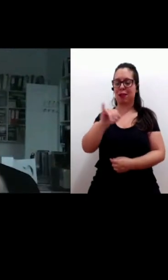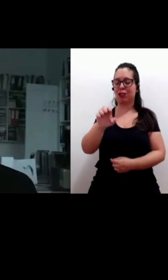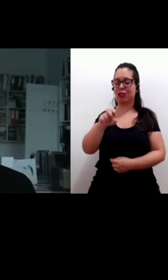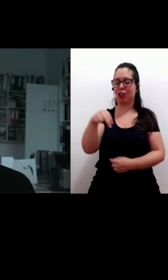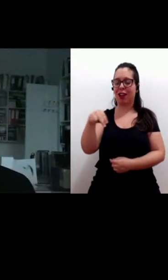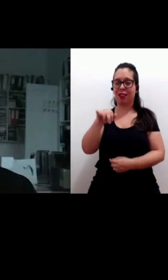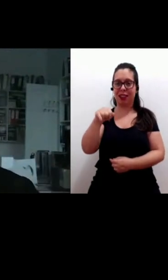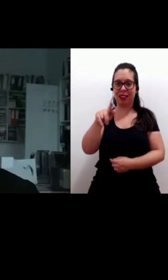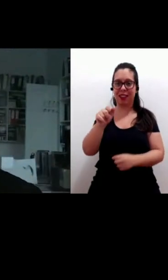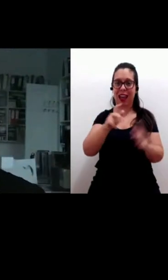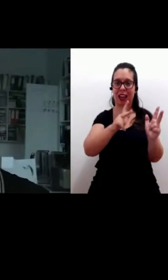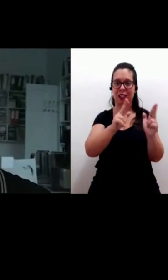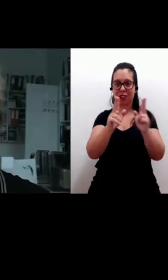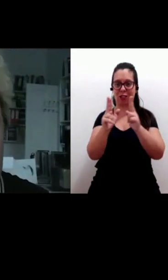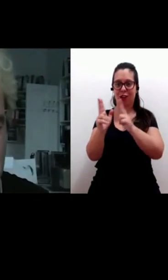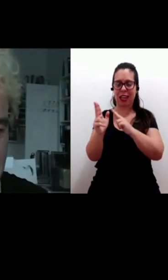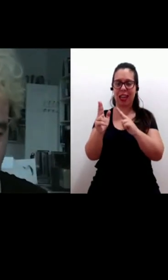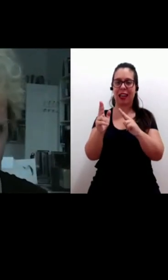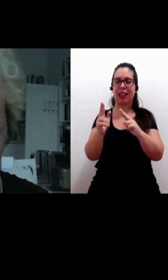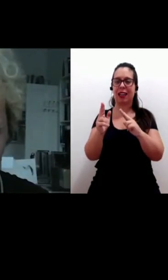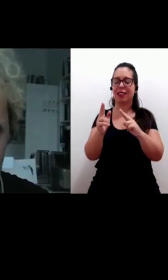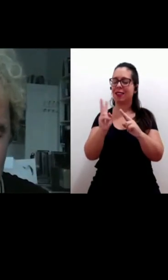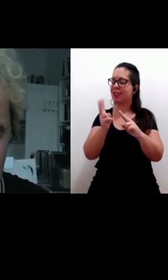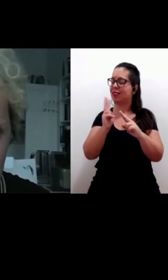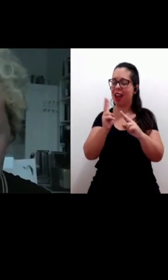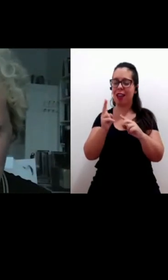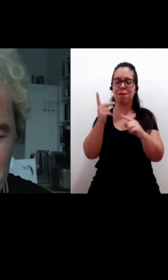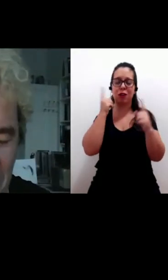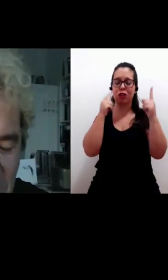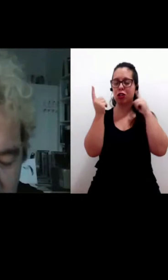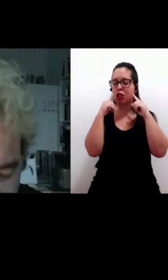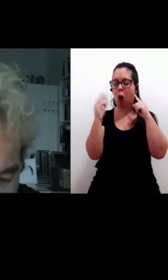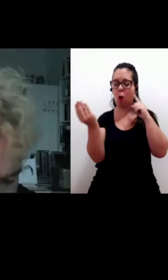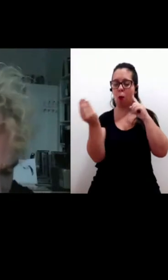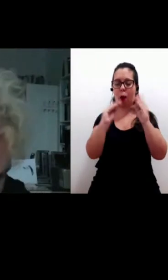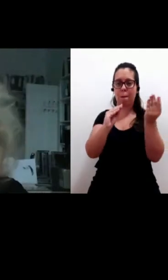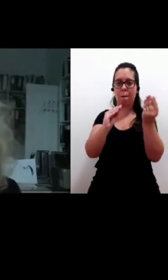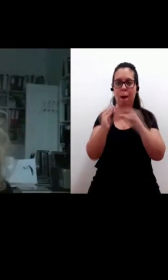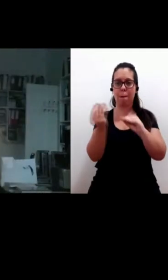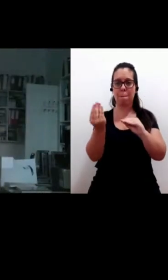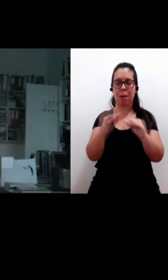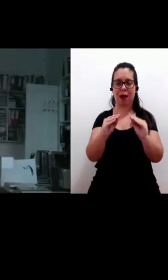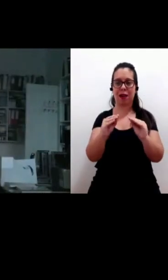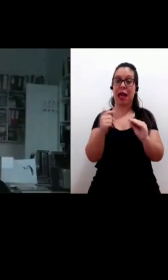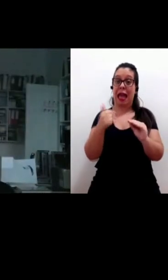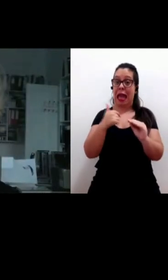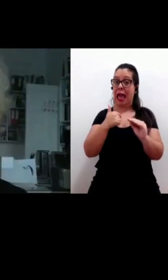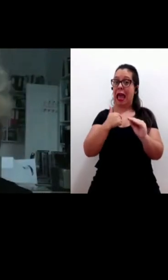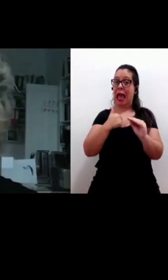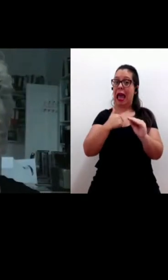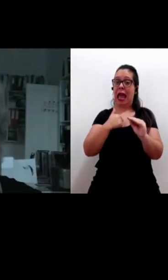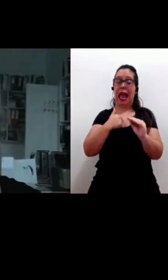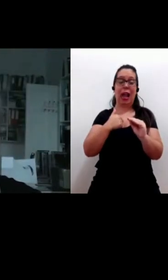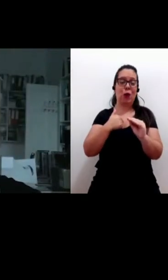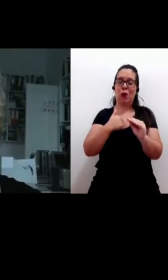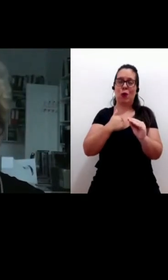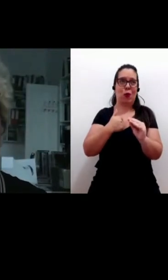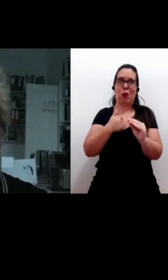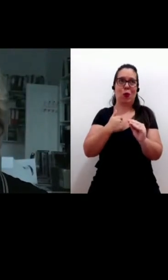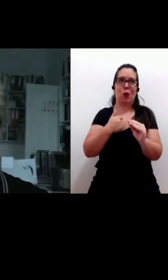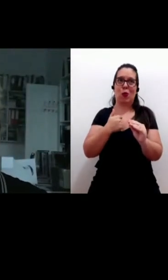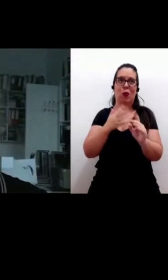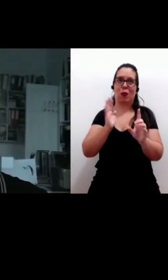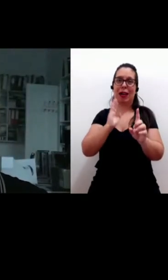weaved sound through his films. And I'm not even close to the coattails of Humphrey Jennings, but